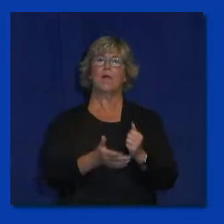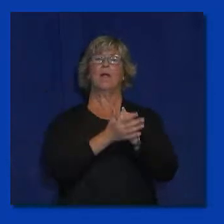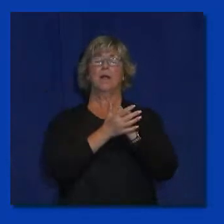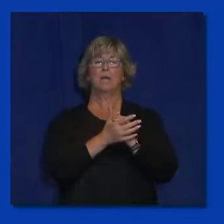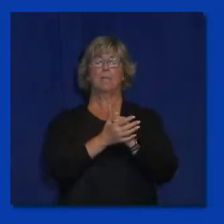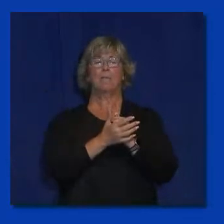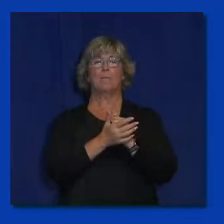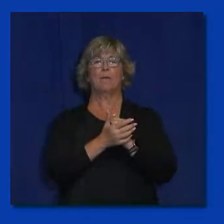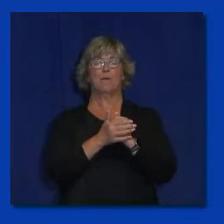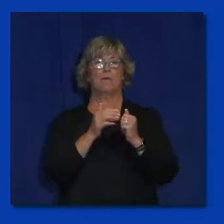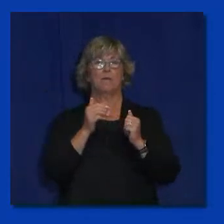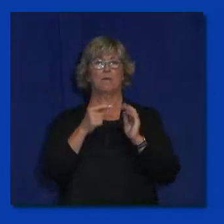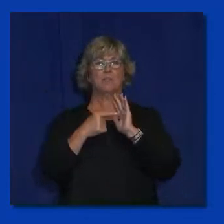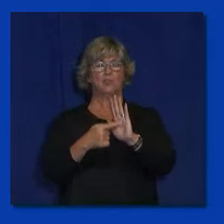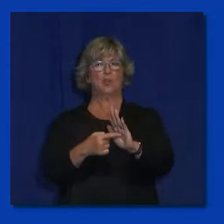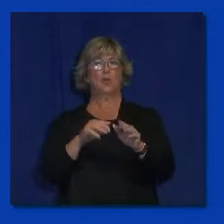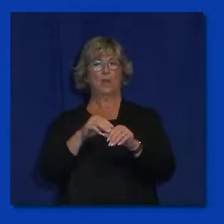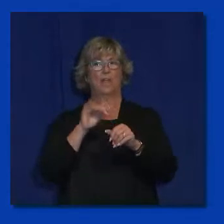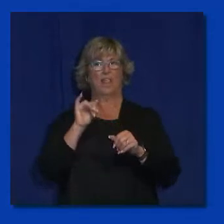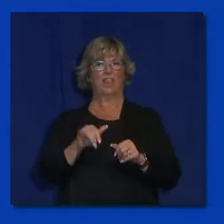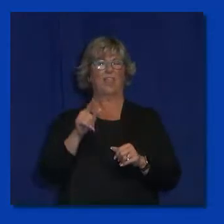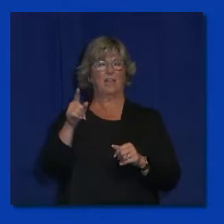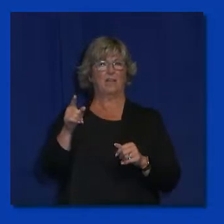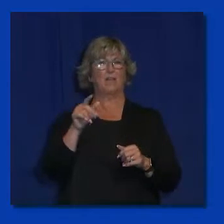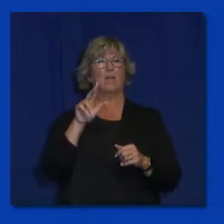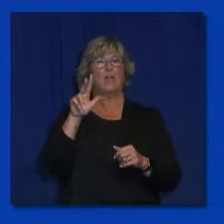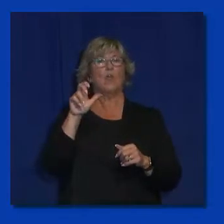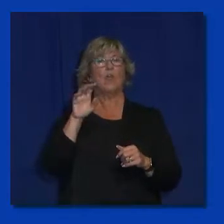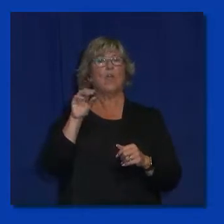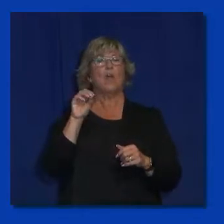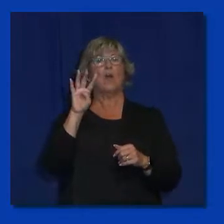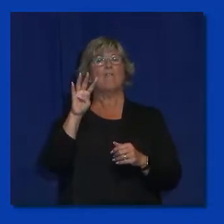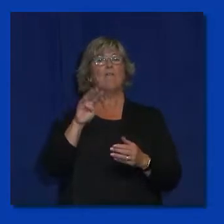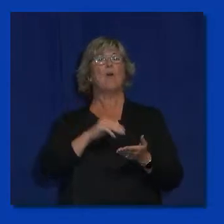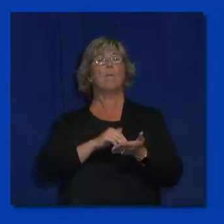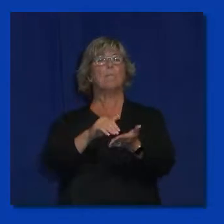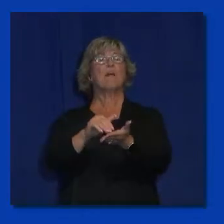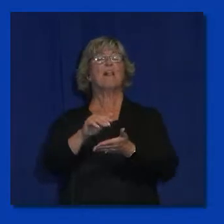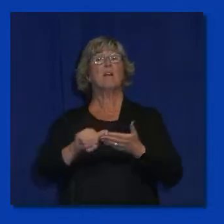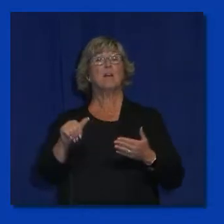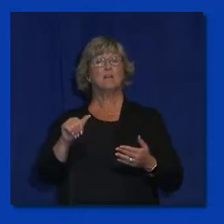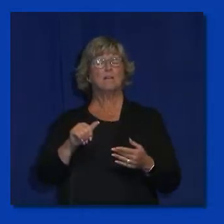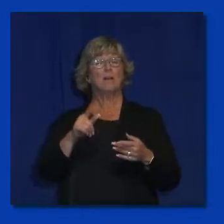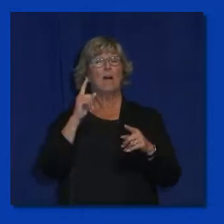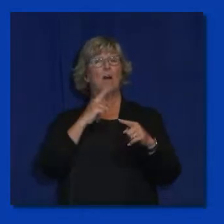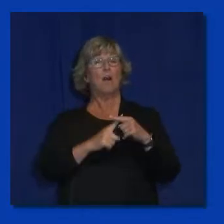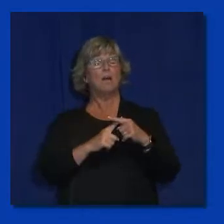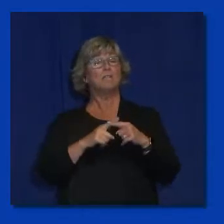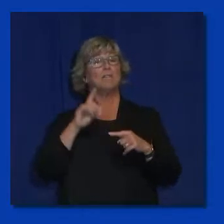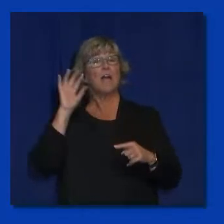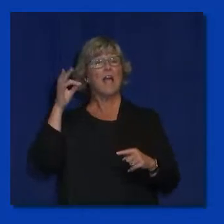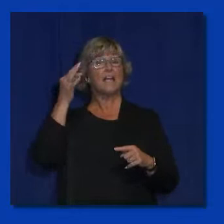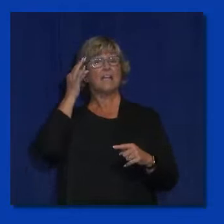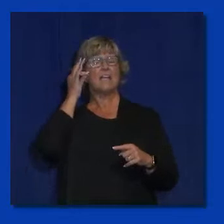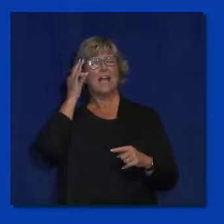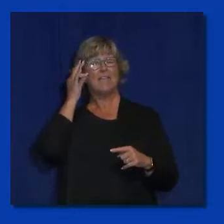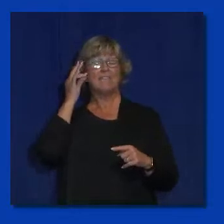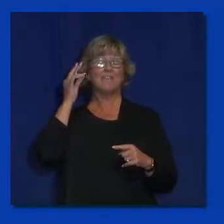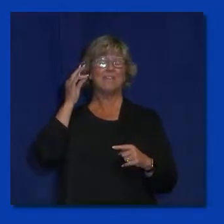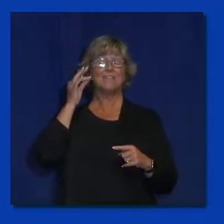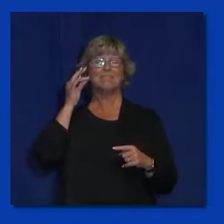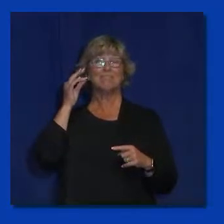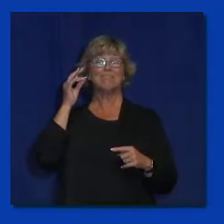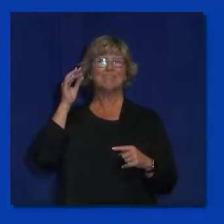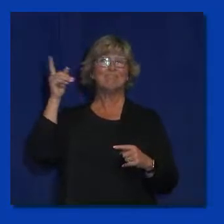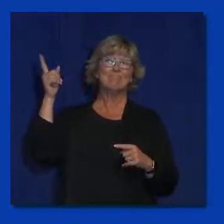That's reflected in this package. $304 million is reflected in the fact that the federal government made a promotion, made a